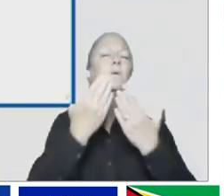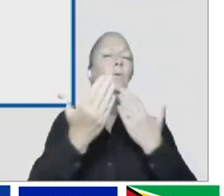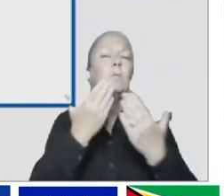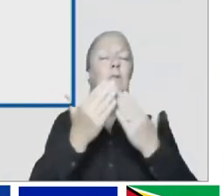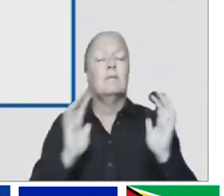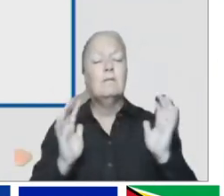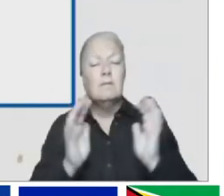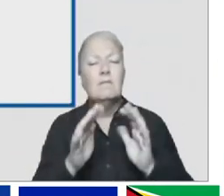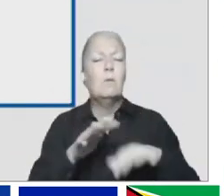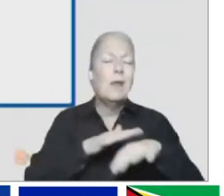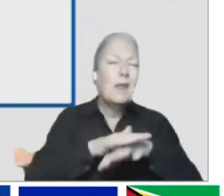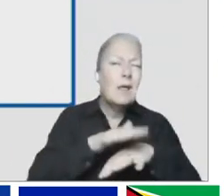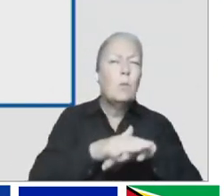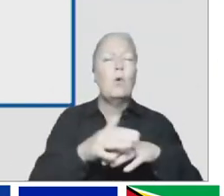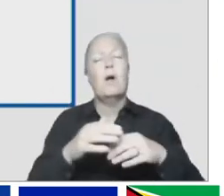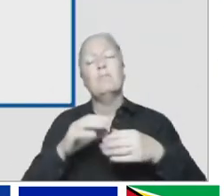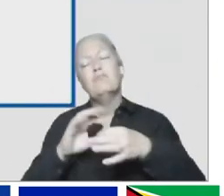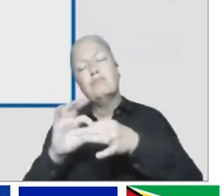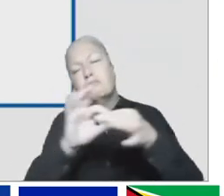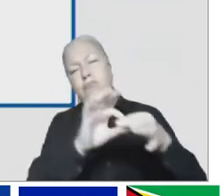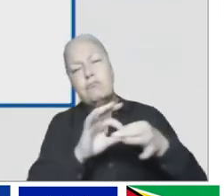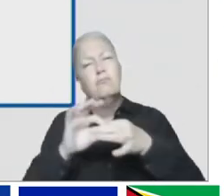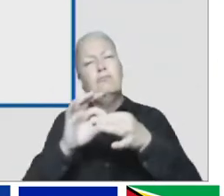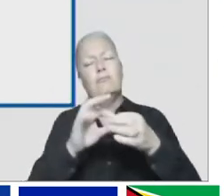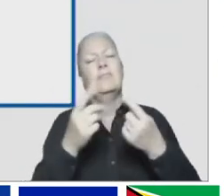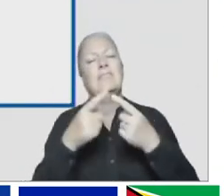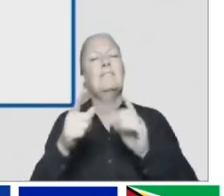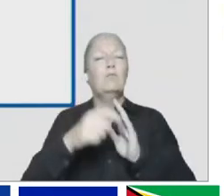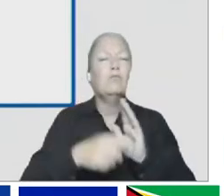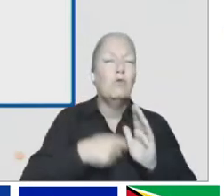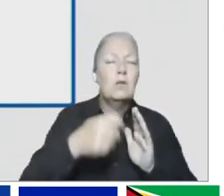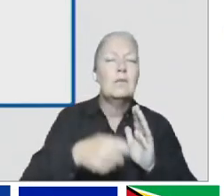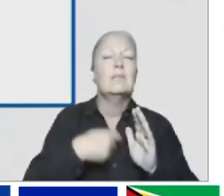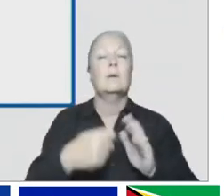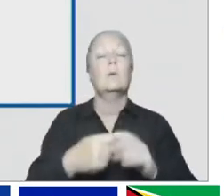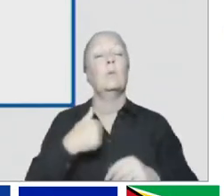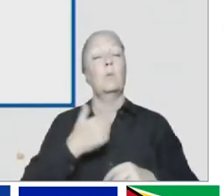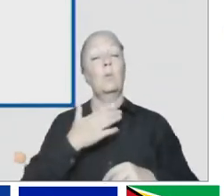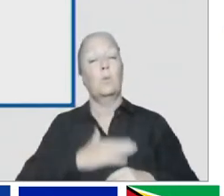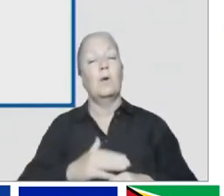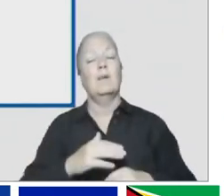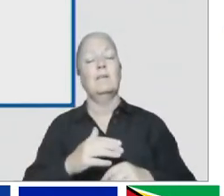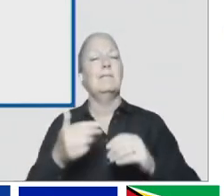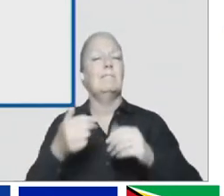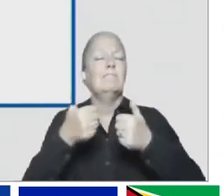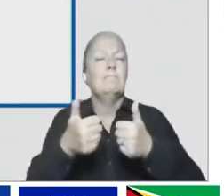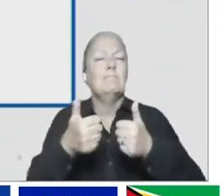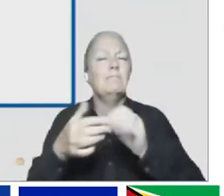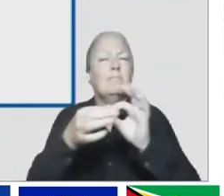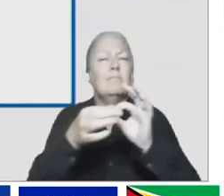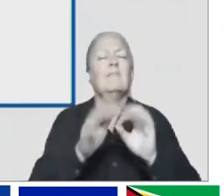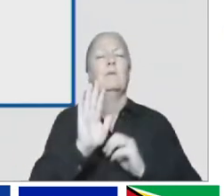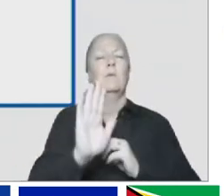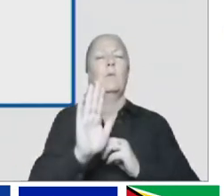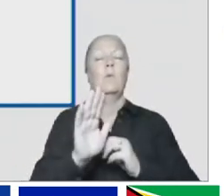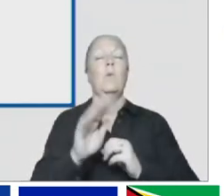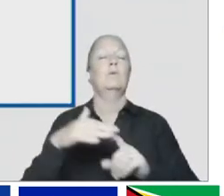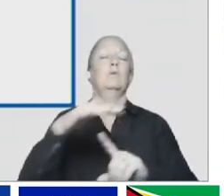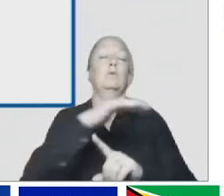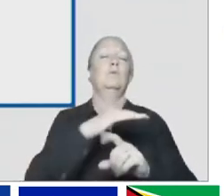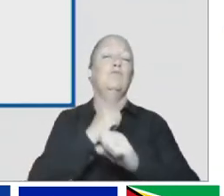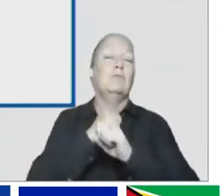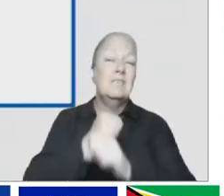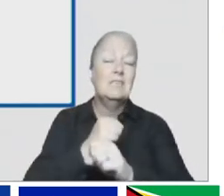and projects with a view to advancing a coordinated framework for social protection for sustainable outcomes in